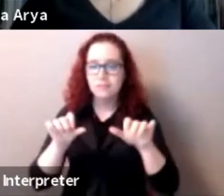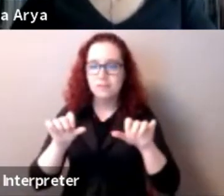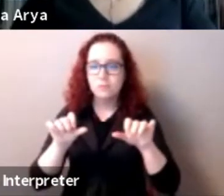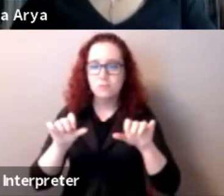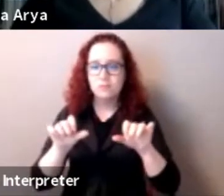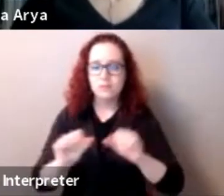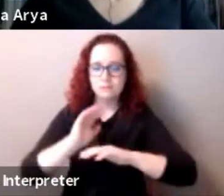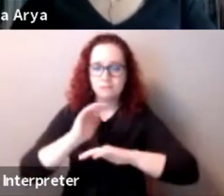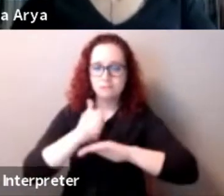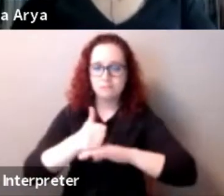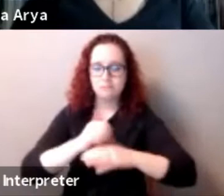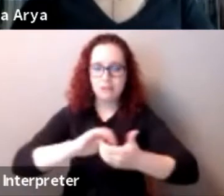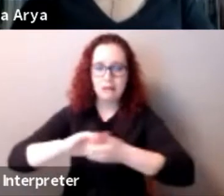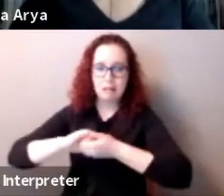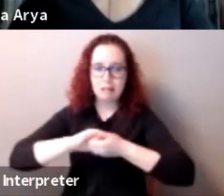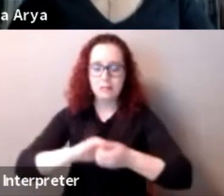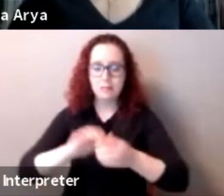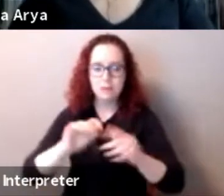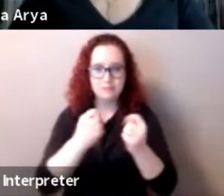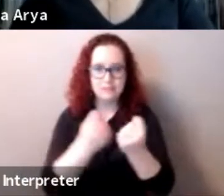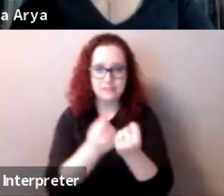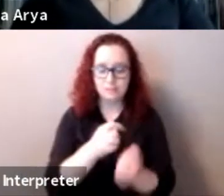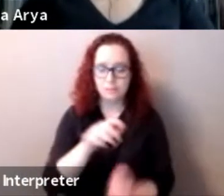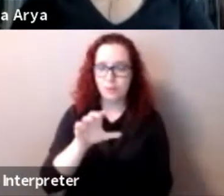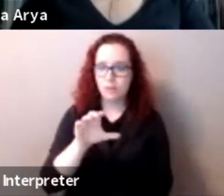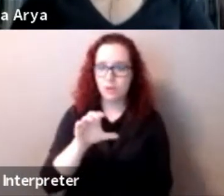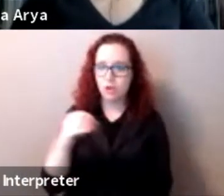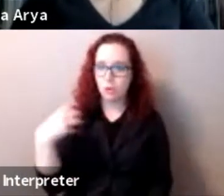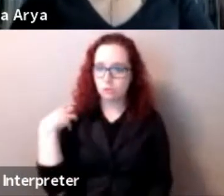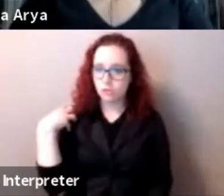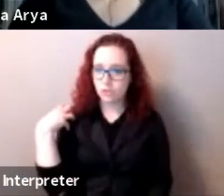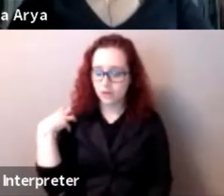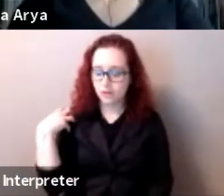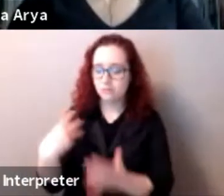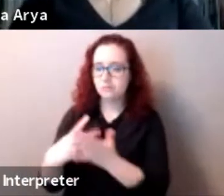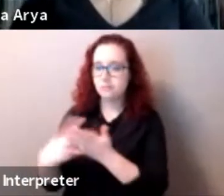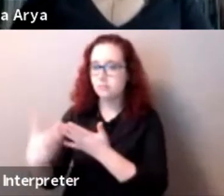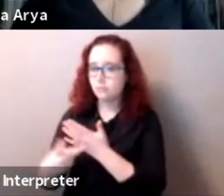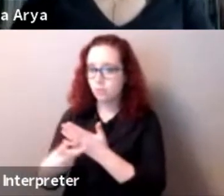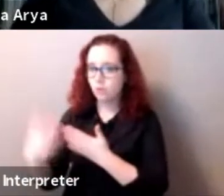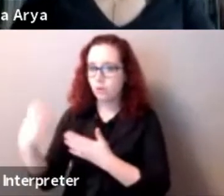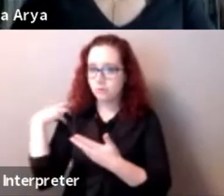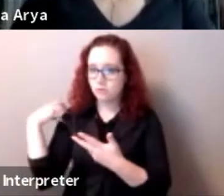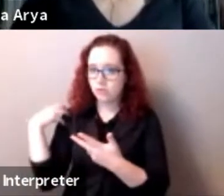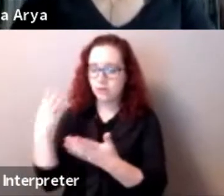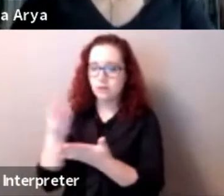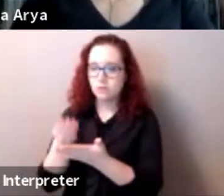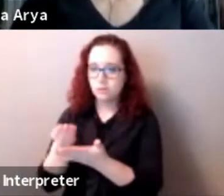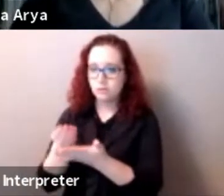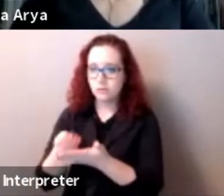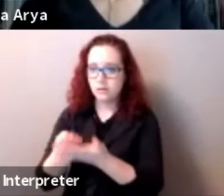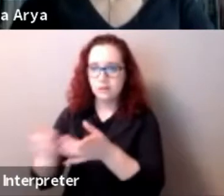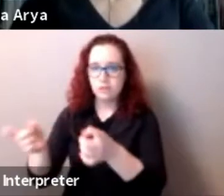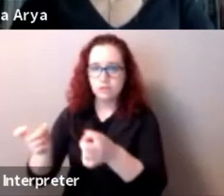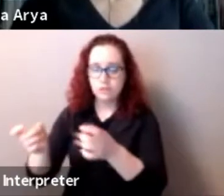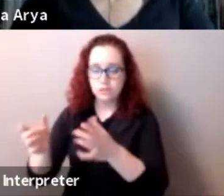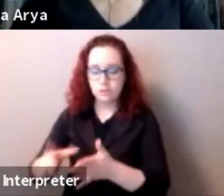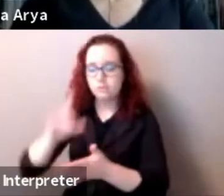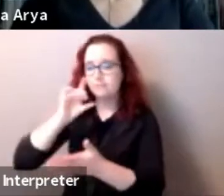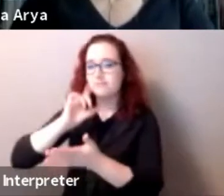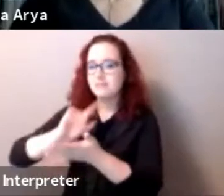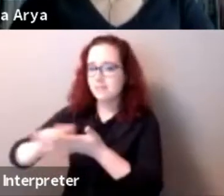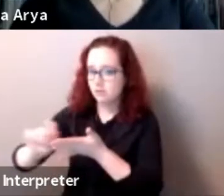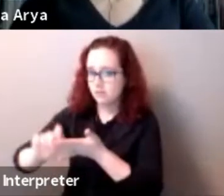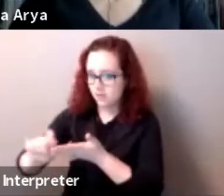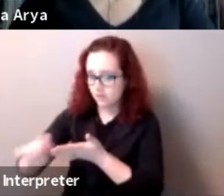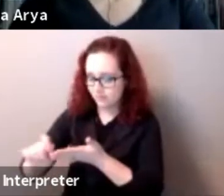collaborative team with your co-chair, with the program chair, treasurer, and secretary. If you have that